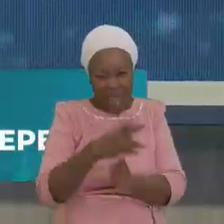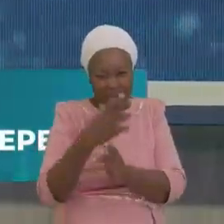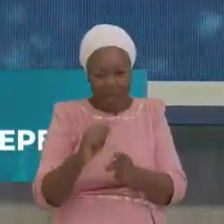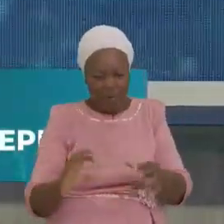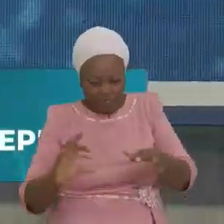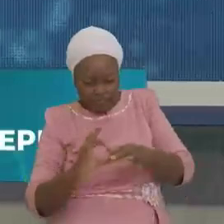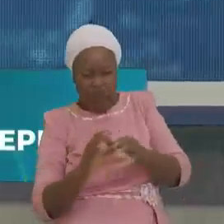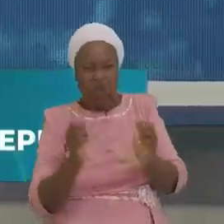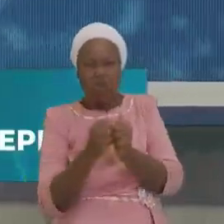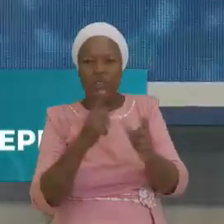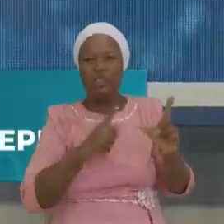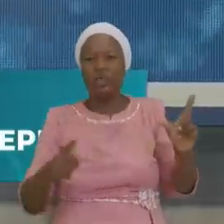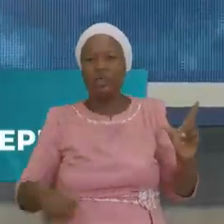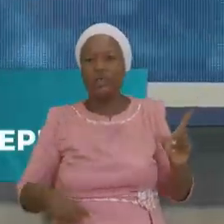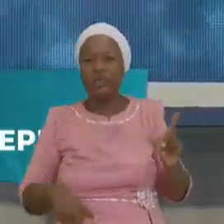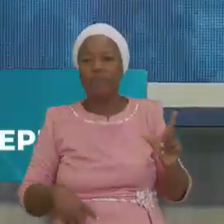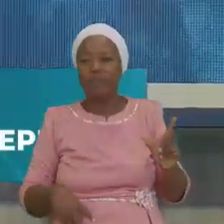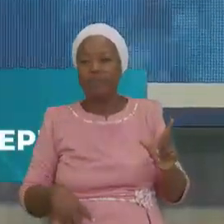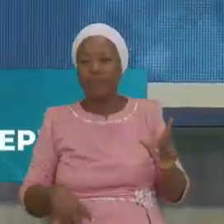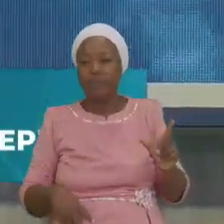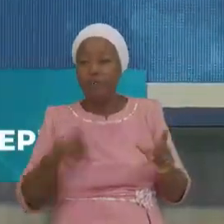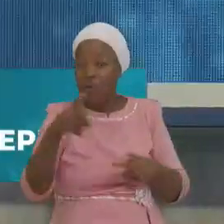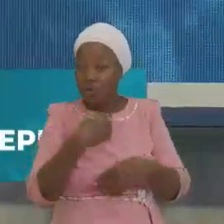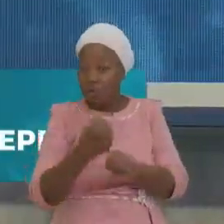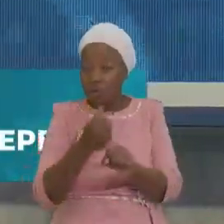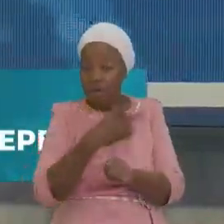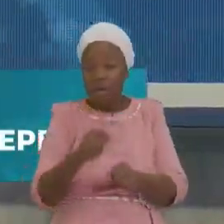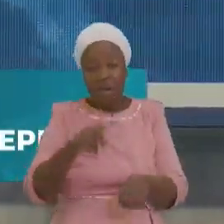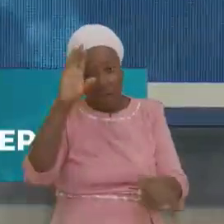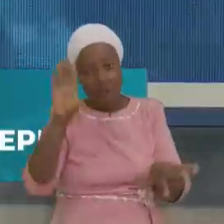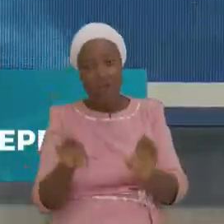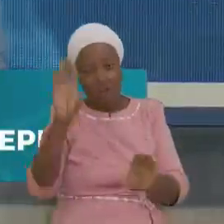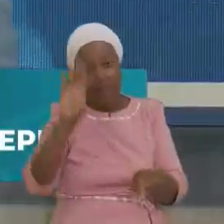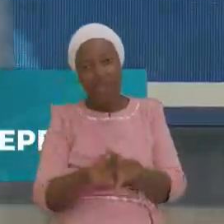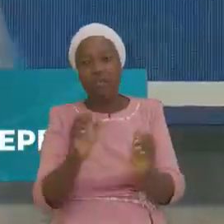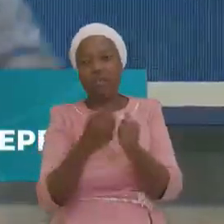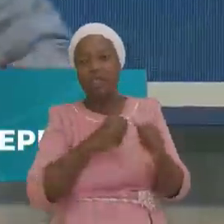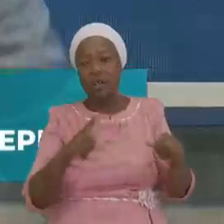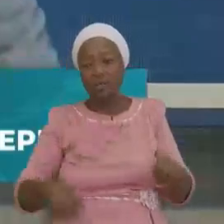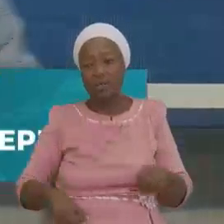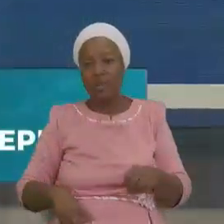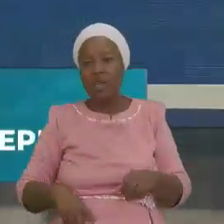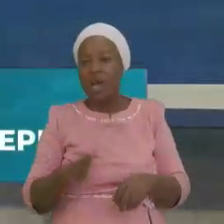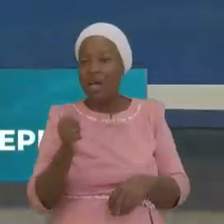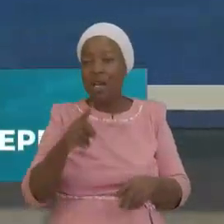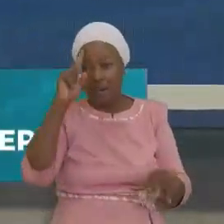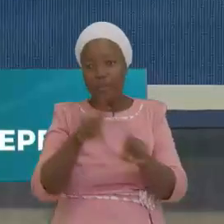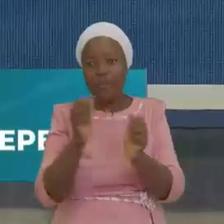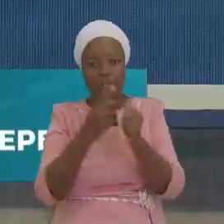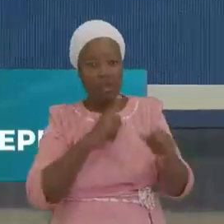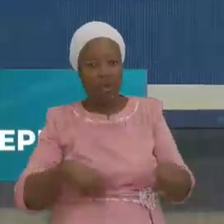the Lord. You make a covenant with the Lord. You say, Lord, I